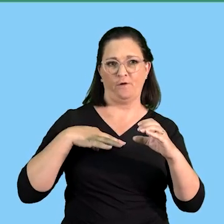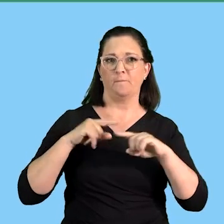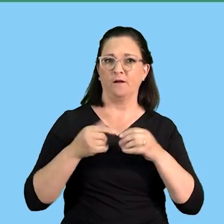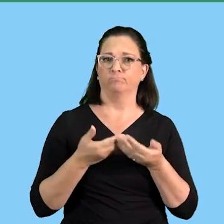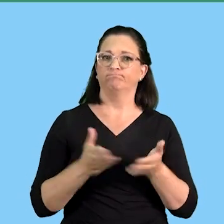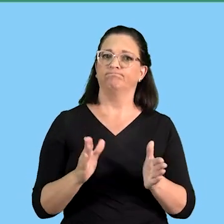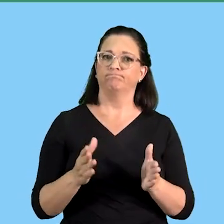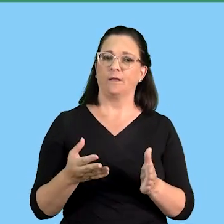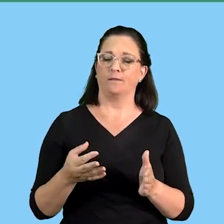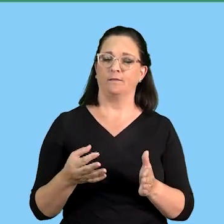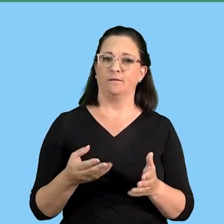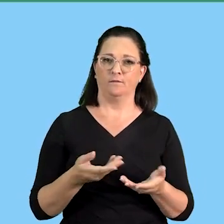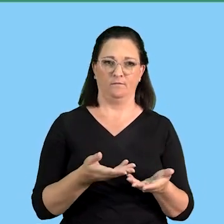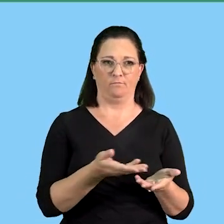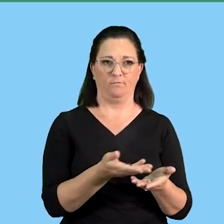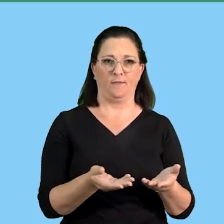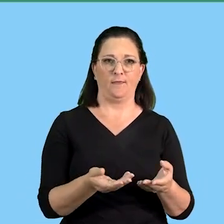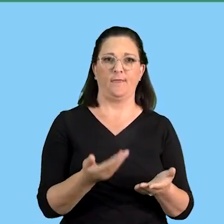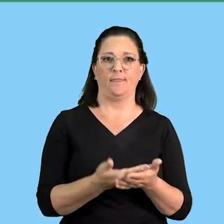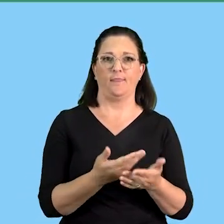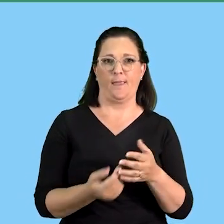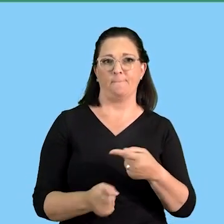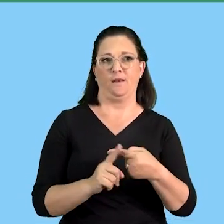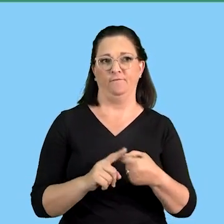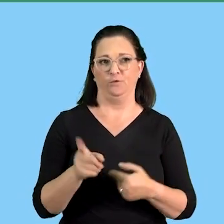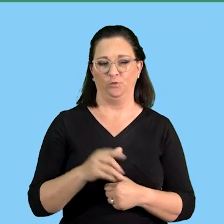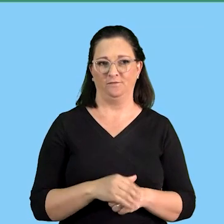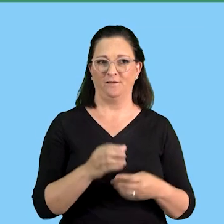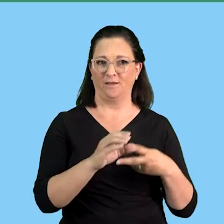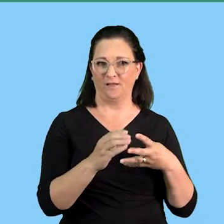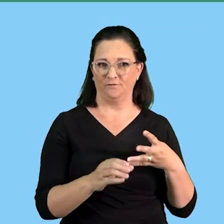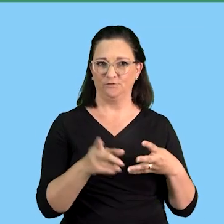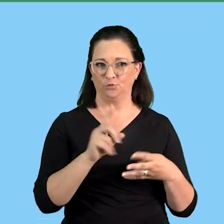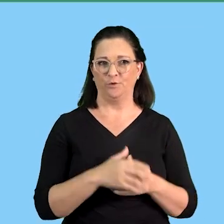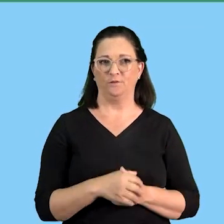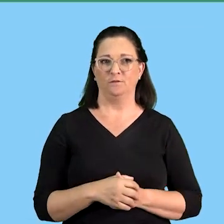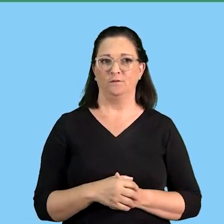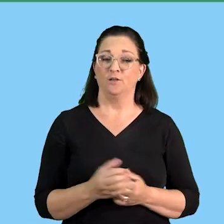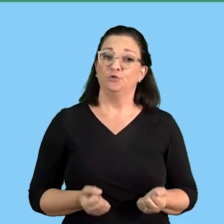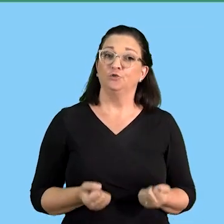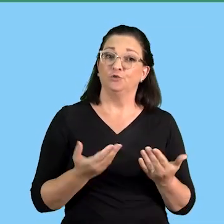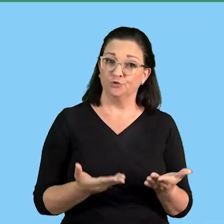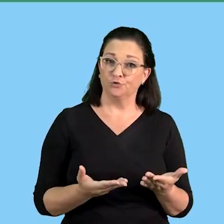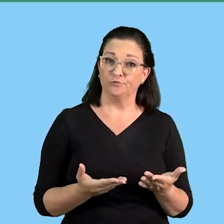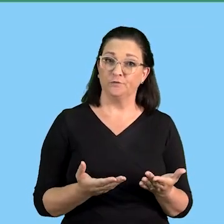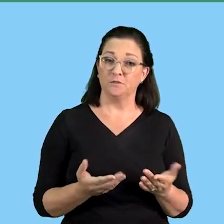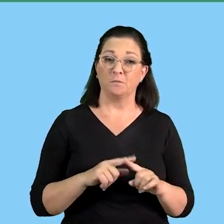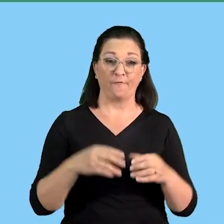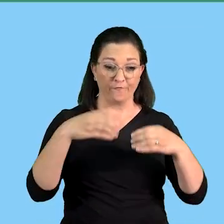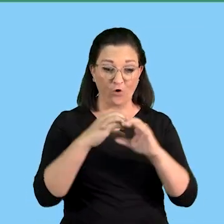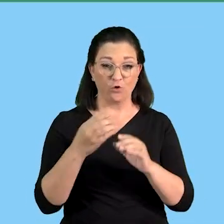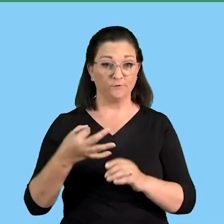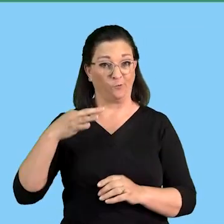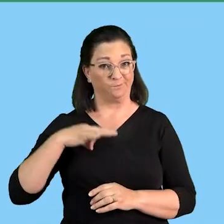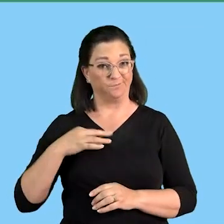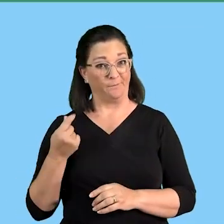public benefit. That is your non-profit company. What are the characteristics? The main aim is to provide services, not to make a profit. That